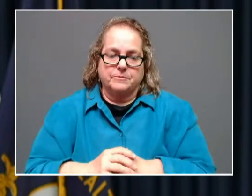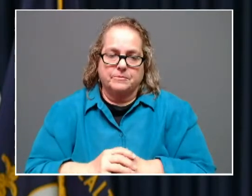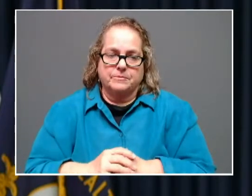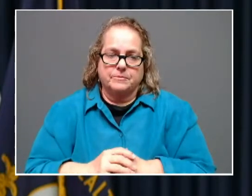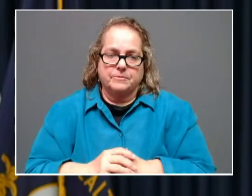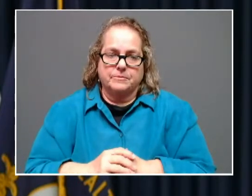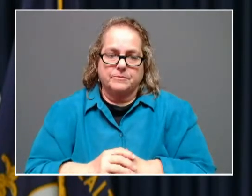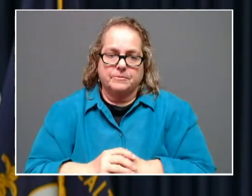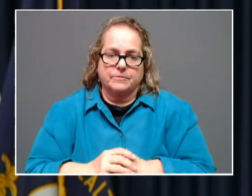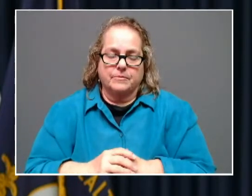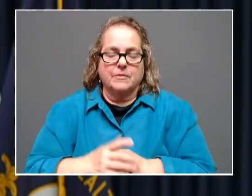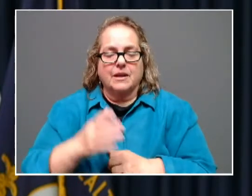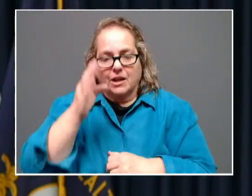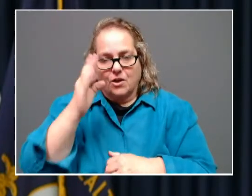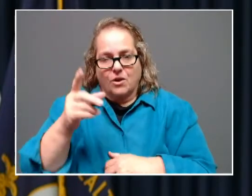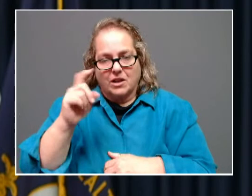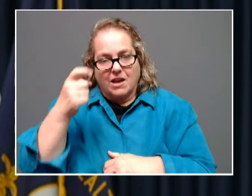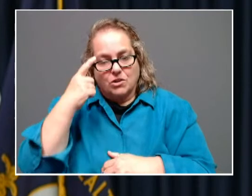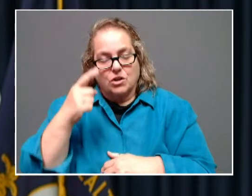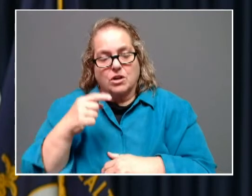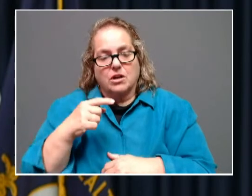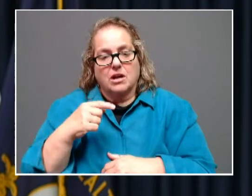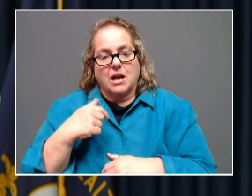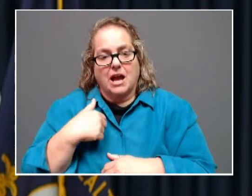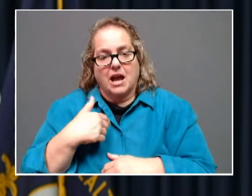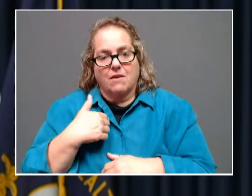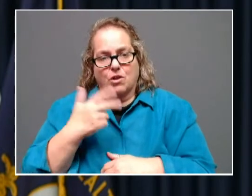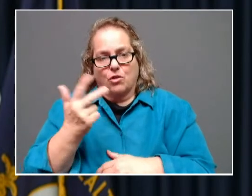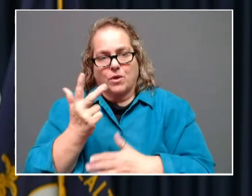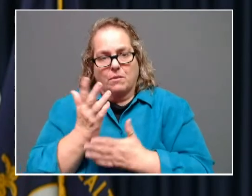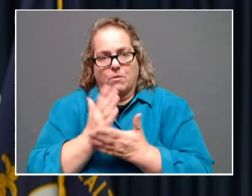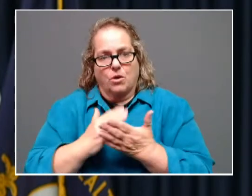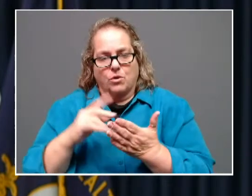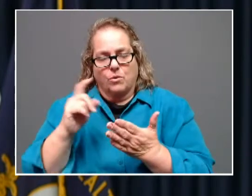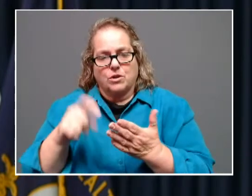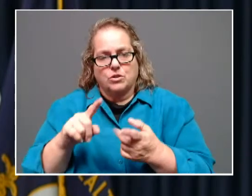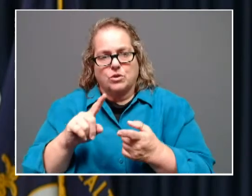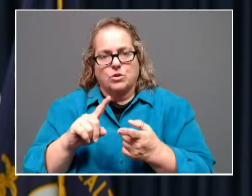Hi, Governor. I have a three-part question.